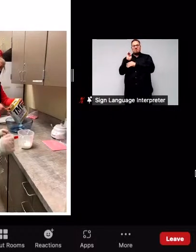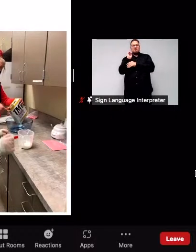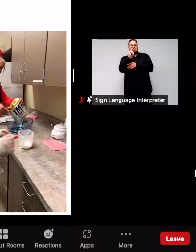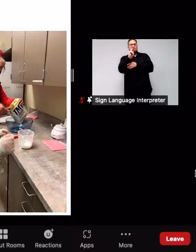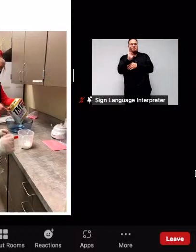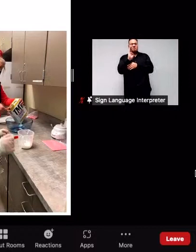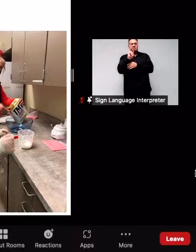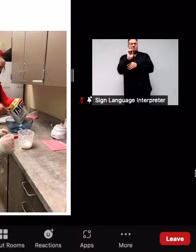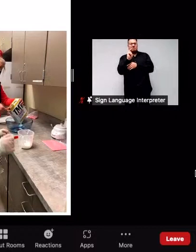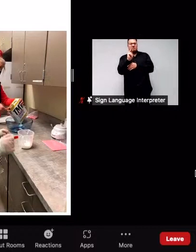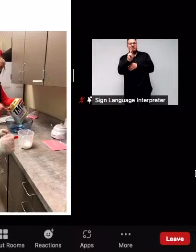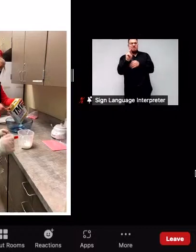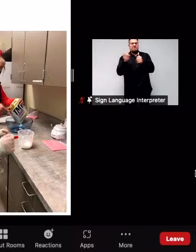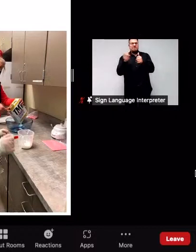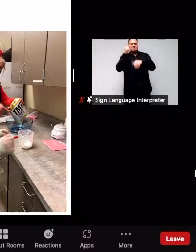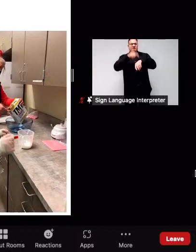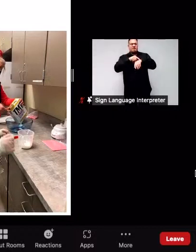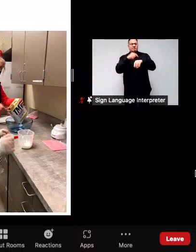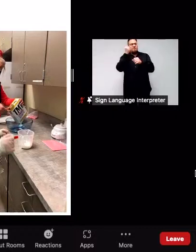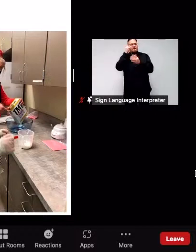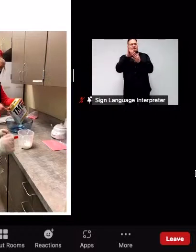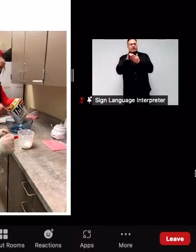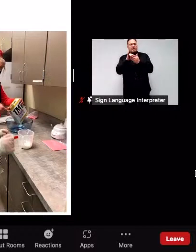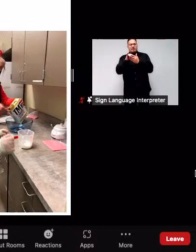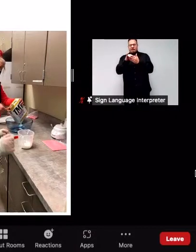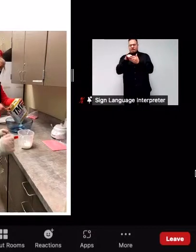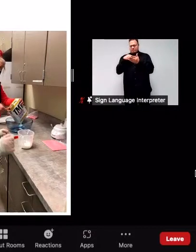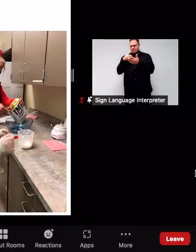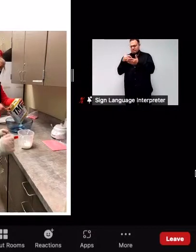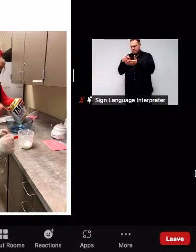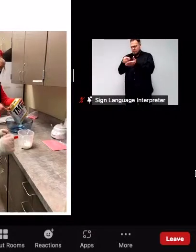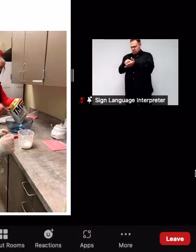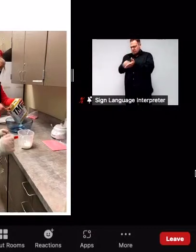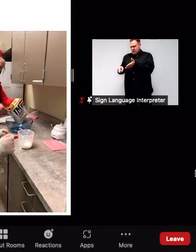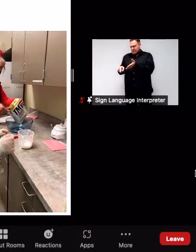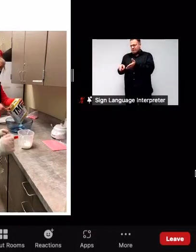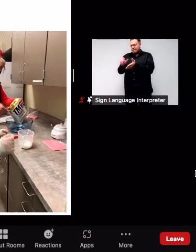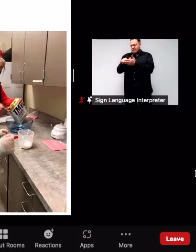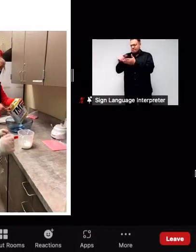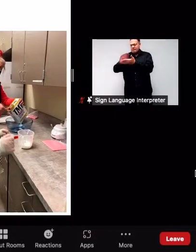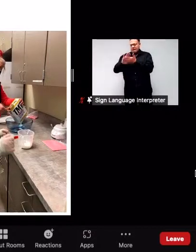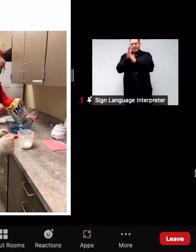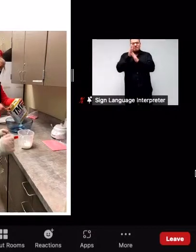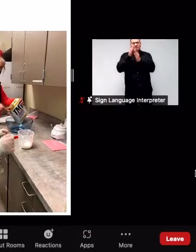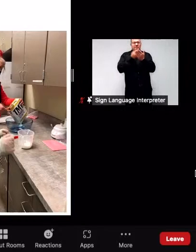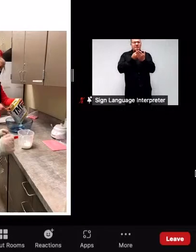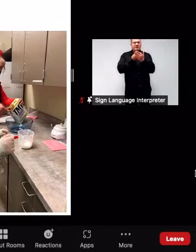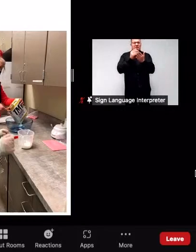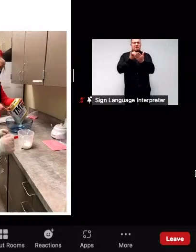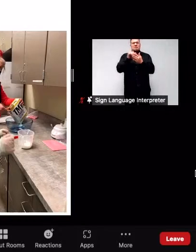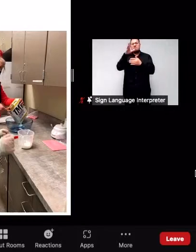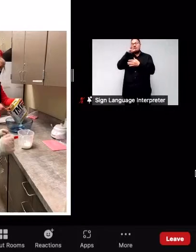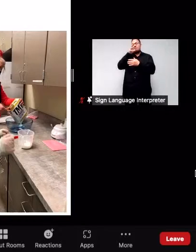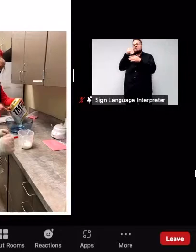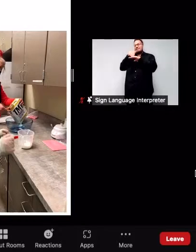and understanding that concept of paycheck to cash. And there were a series of pictures that his mom sent me with that one, including what he